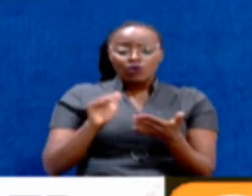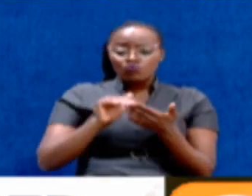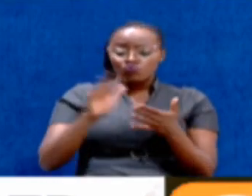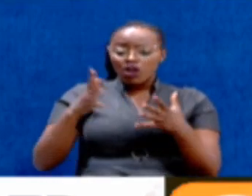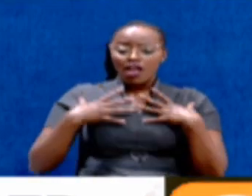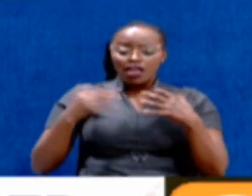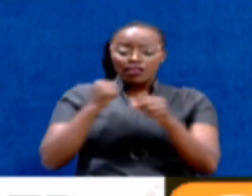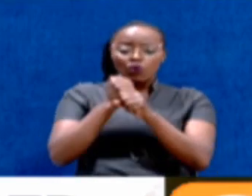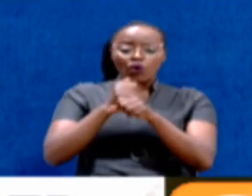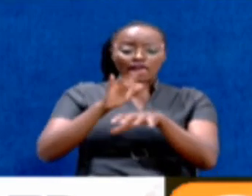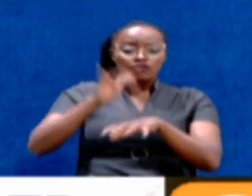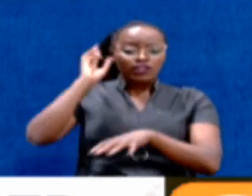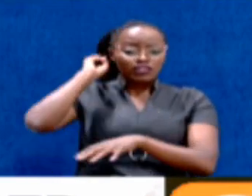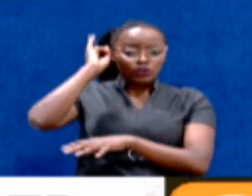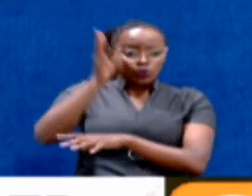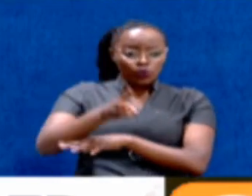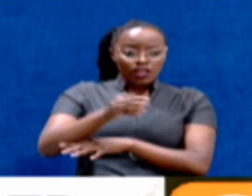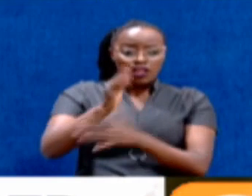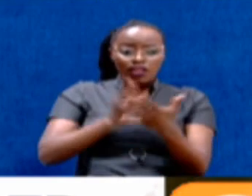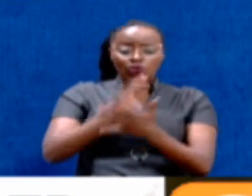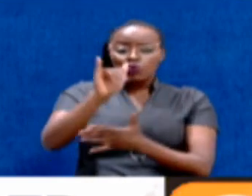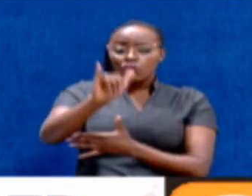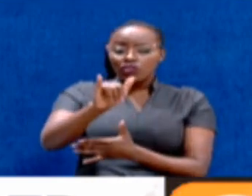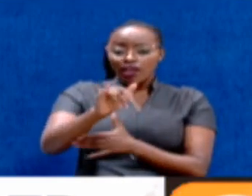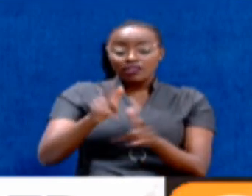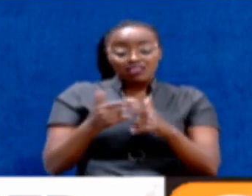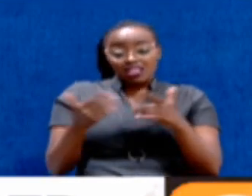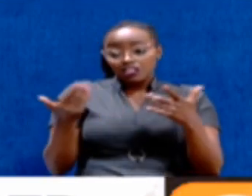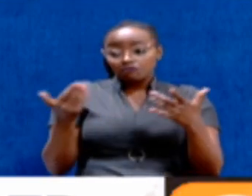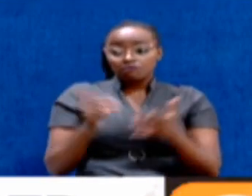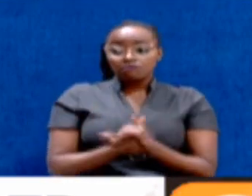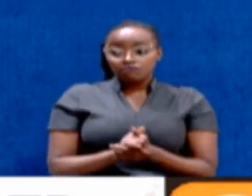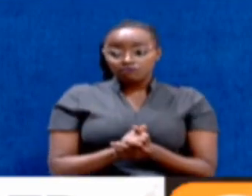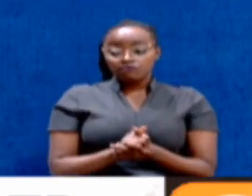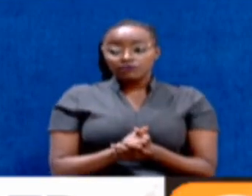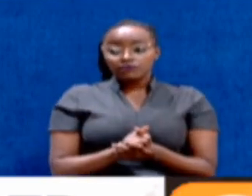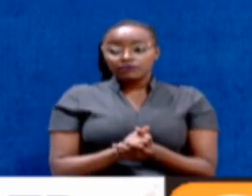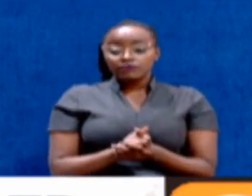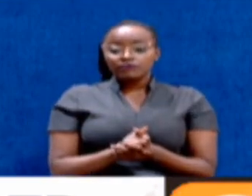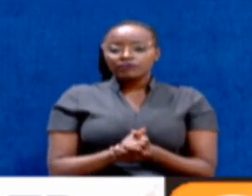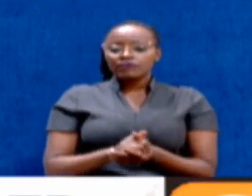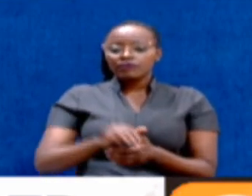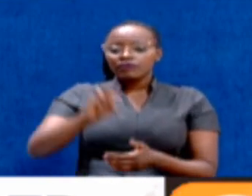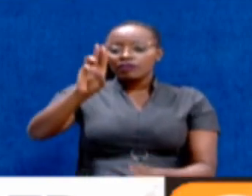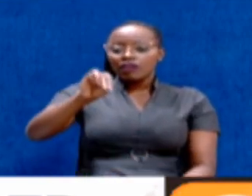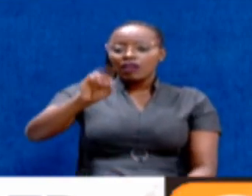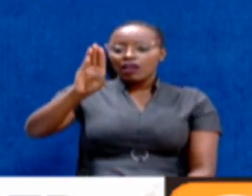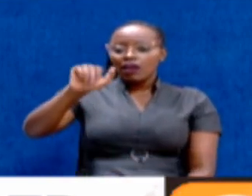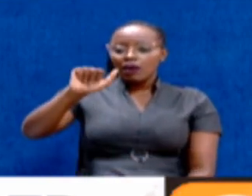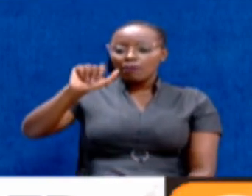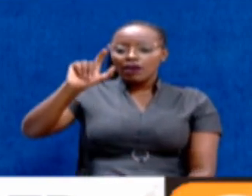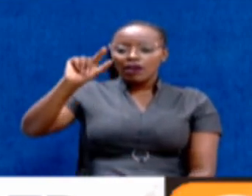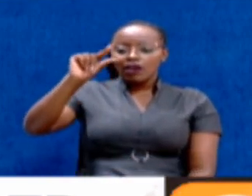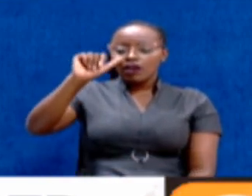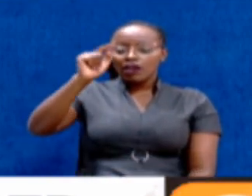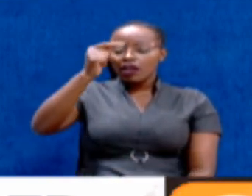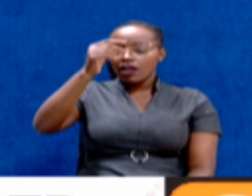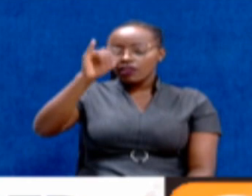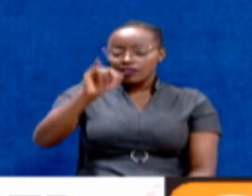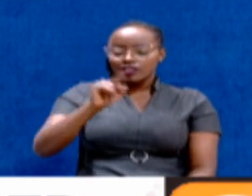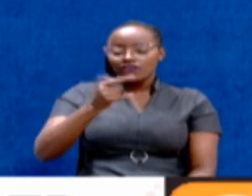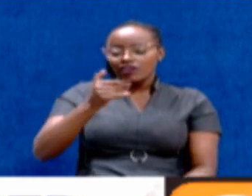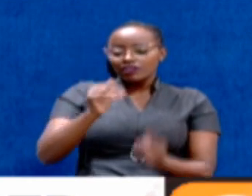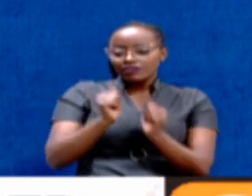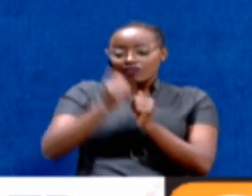more healthcare workers infected, and as a result, then you'll have a lesser workforce. At the Mbagathi County Hospital in Nairobi, 10